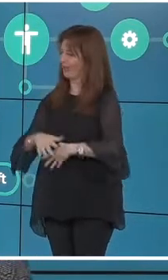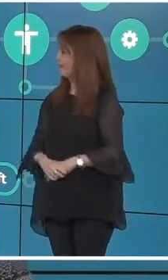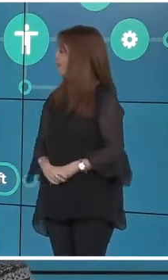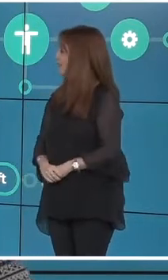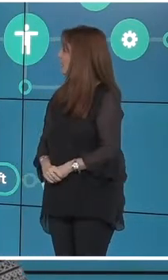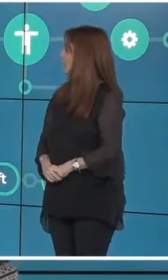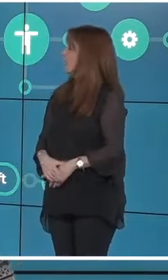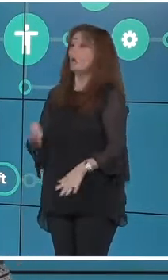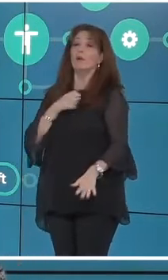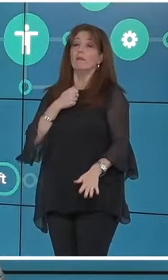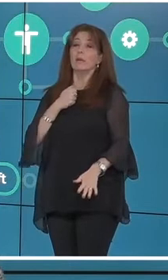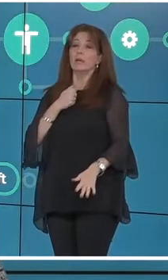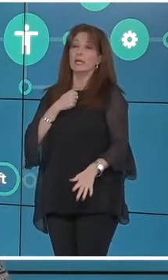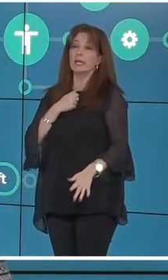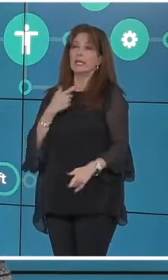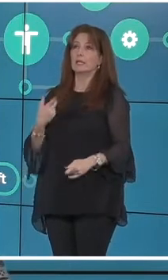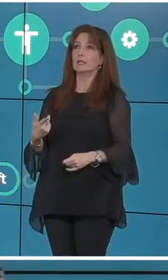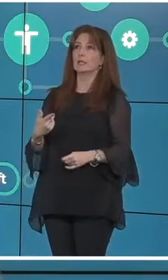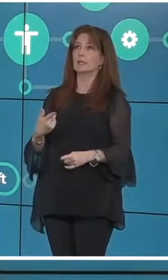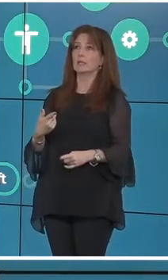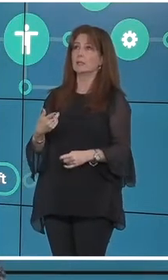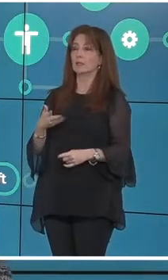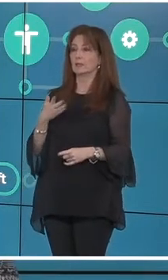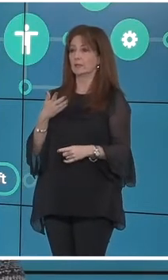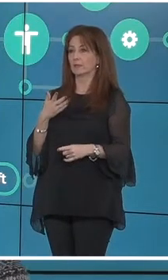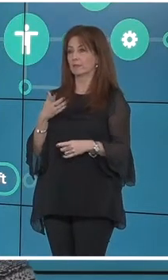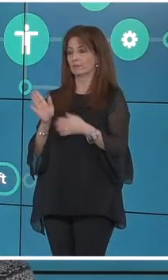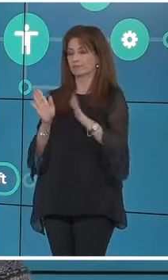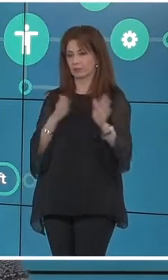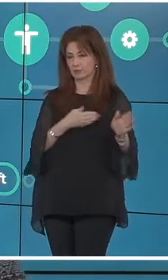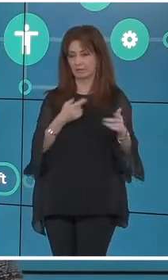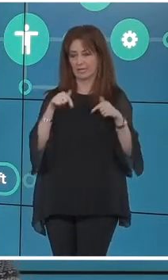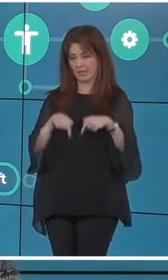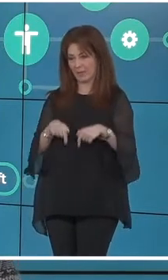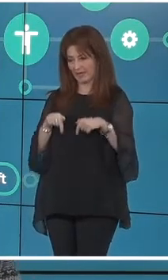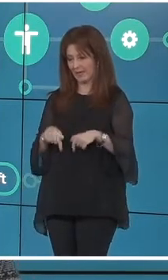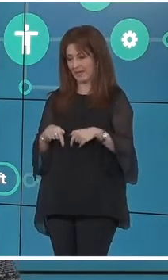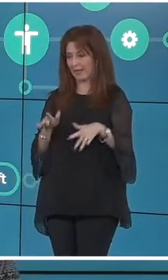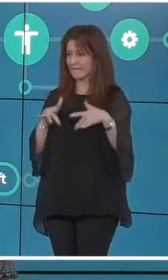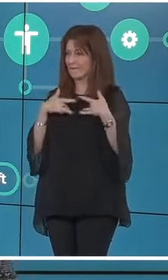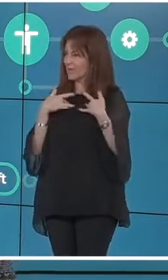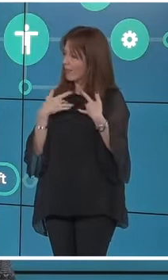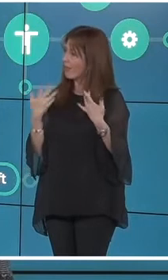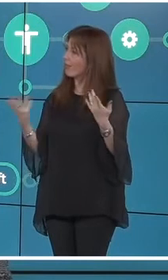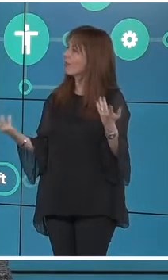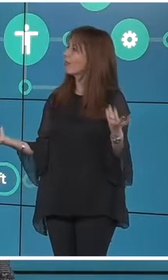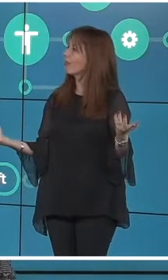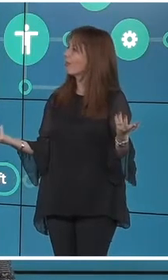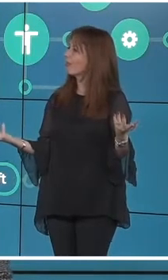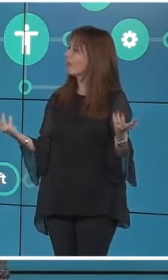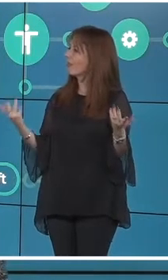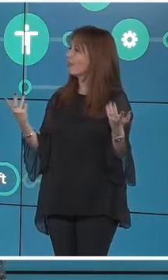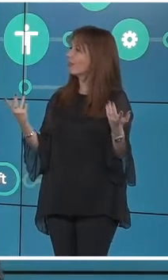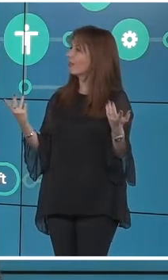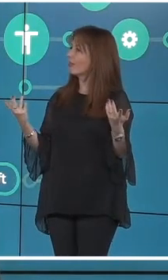I guess for me, well, aside from just like coming out here and feeling the pulse of